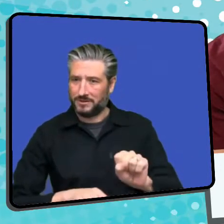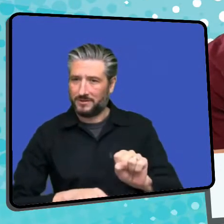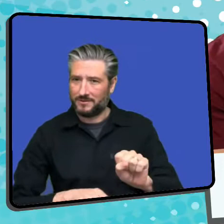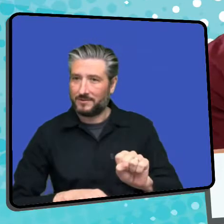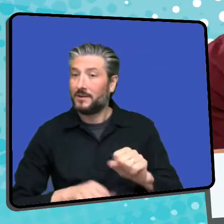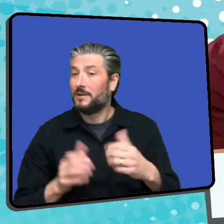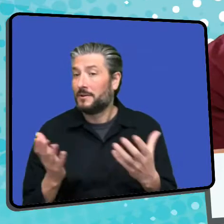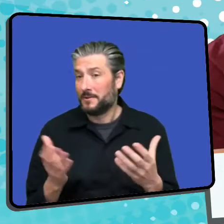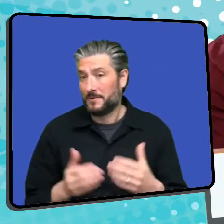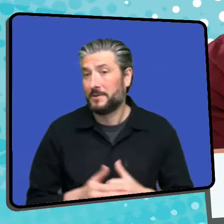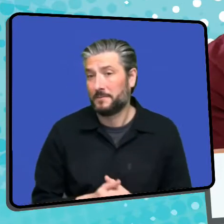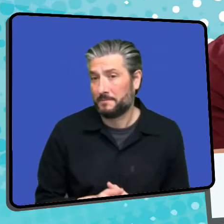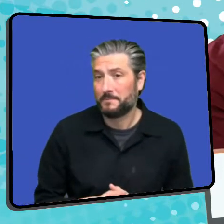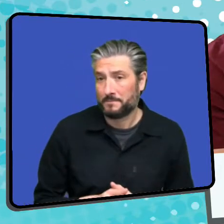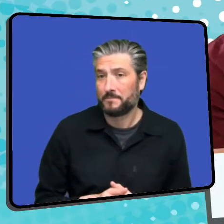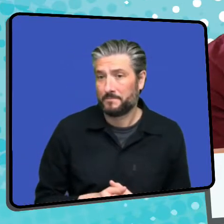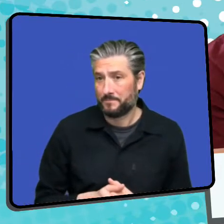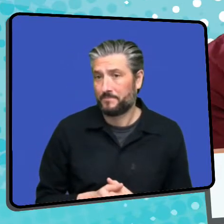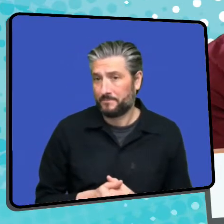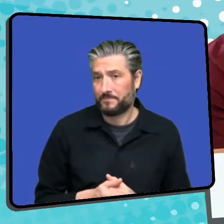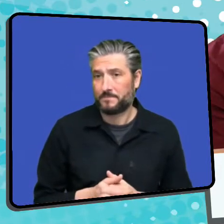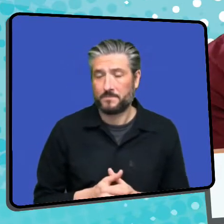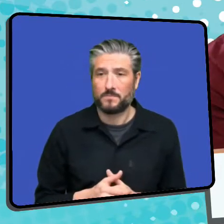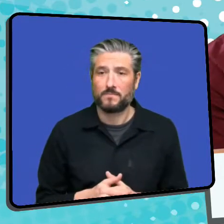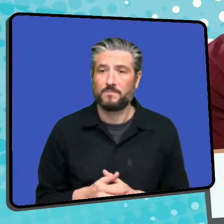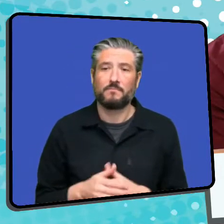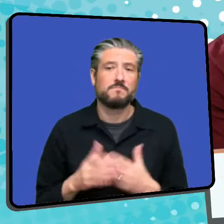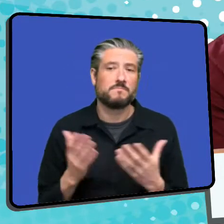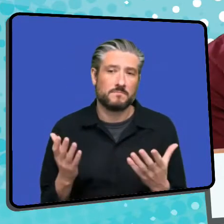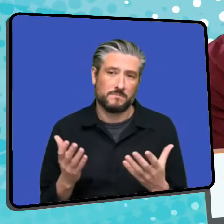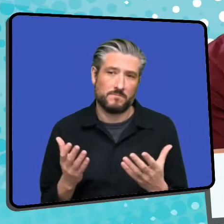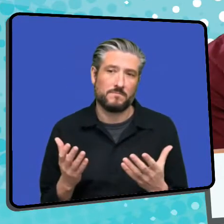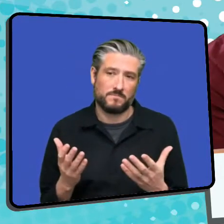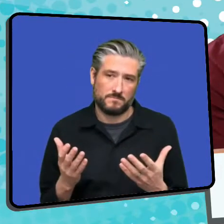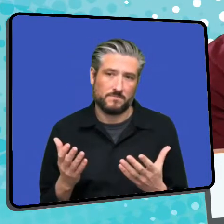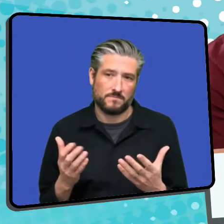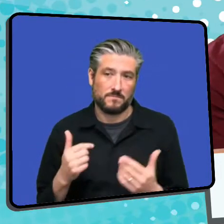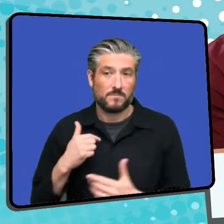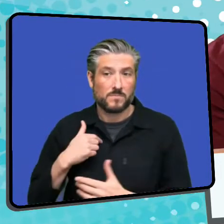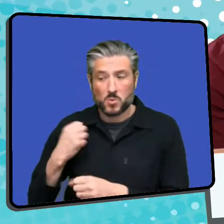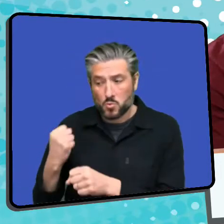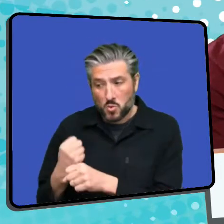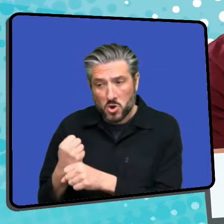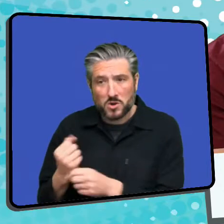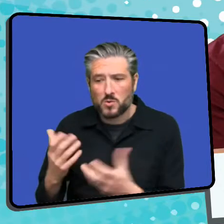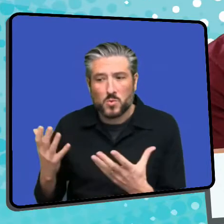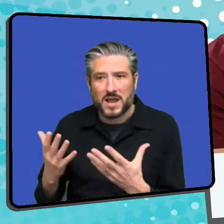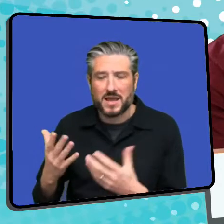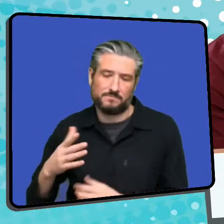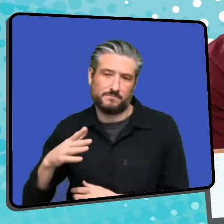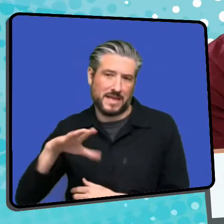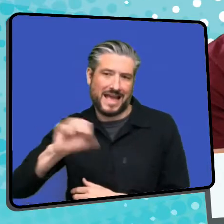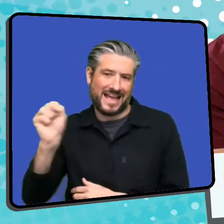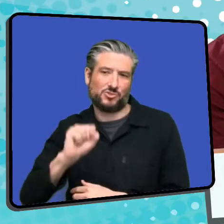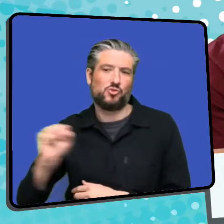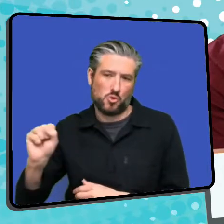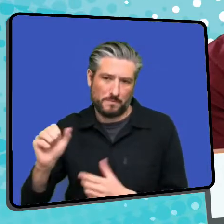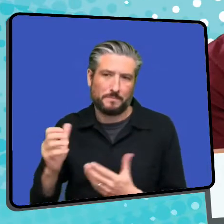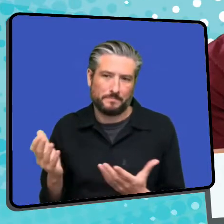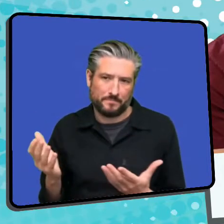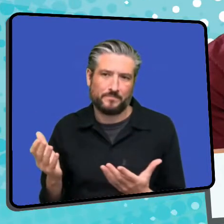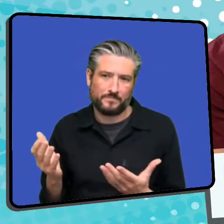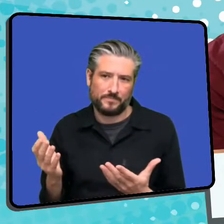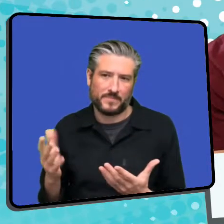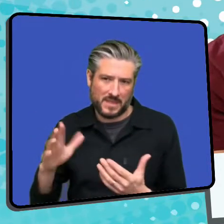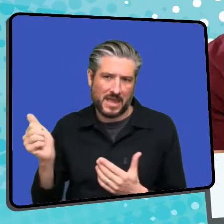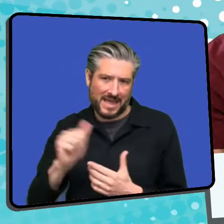the NLP stuff that I know. And all the work is done in Azure ML, just using anything we can